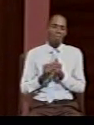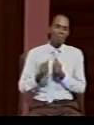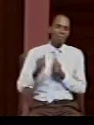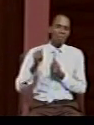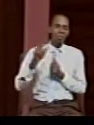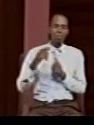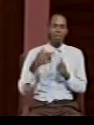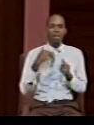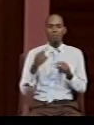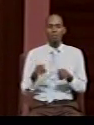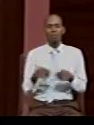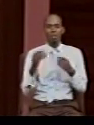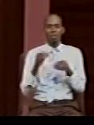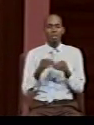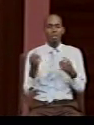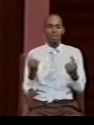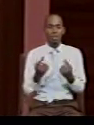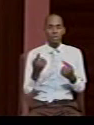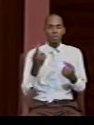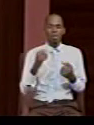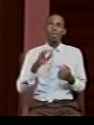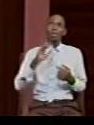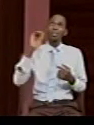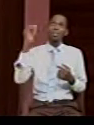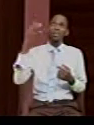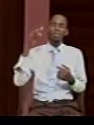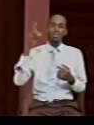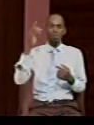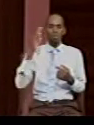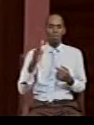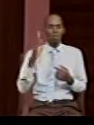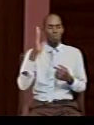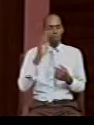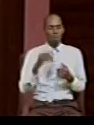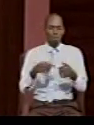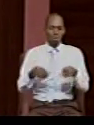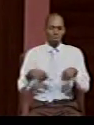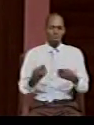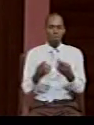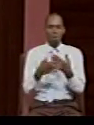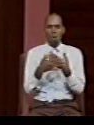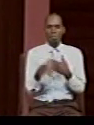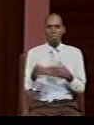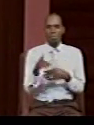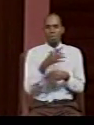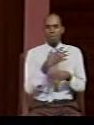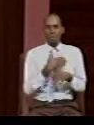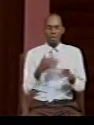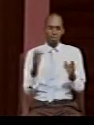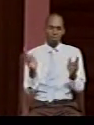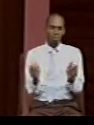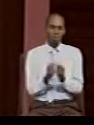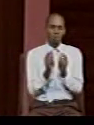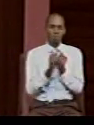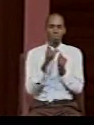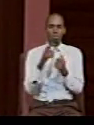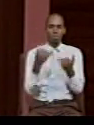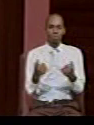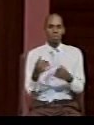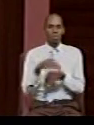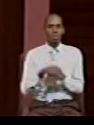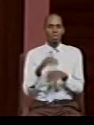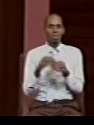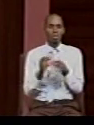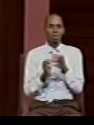sin, the grace of God will go after you and reach out to you tonight in Jesus' name.